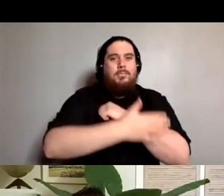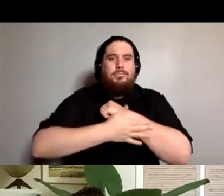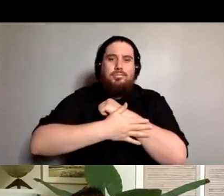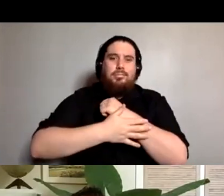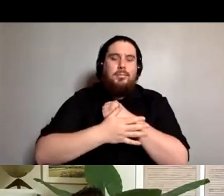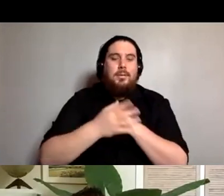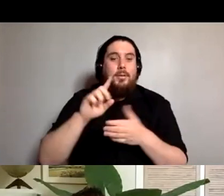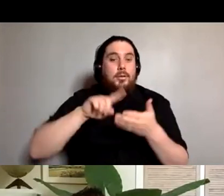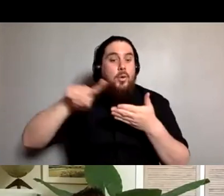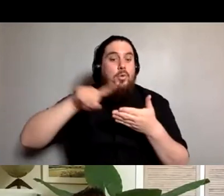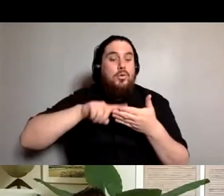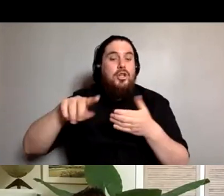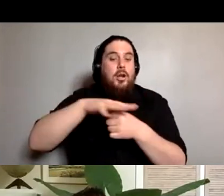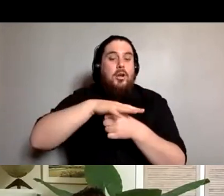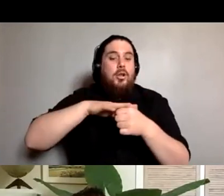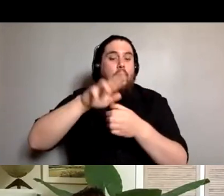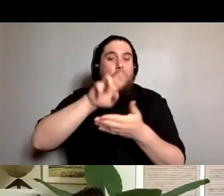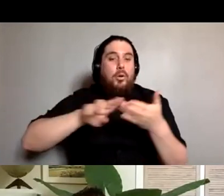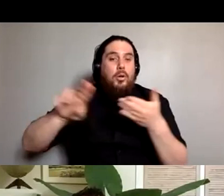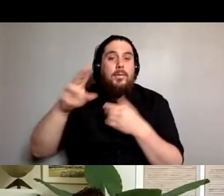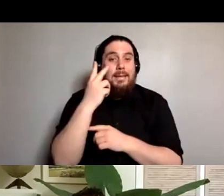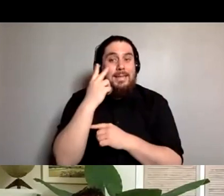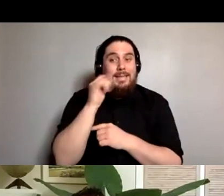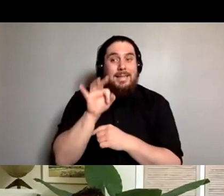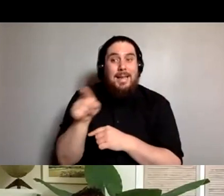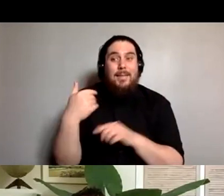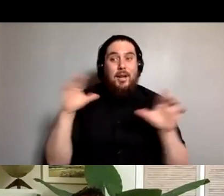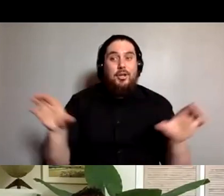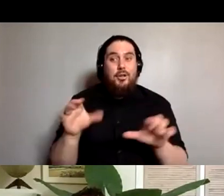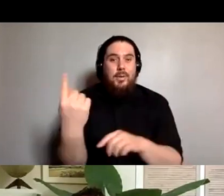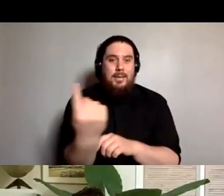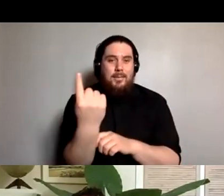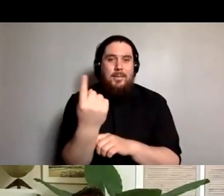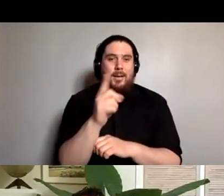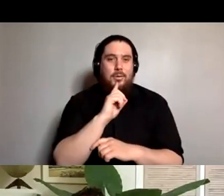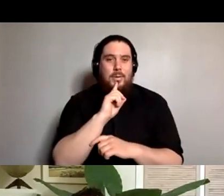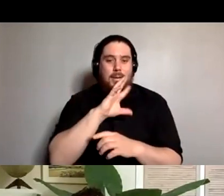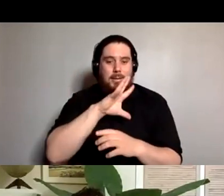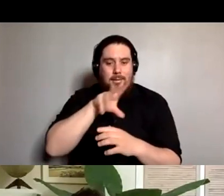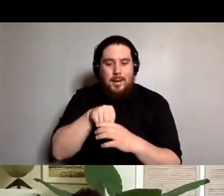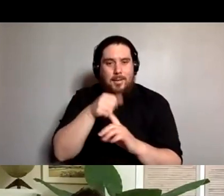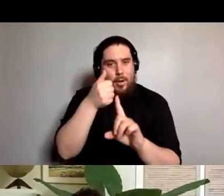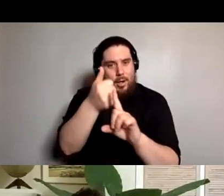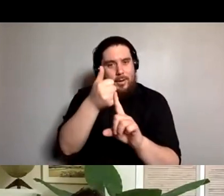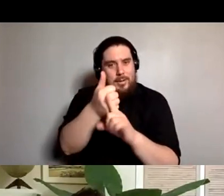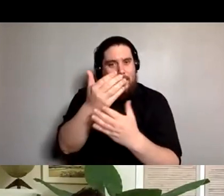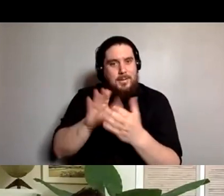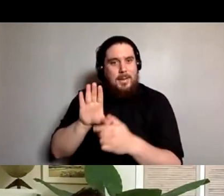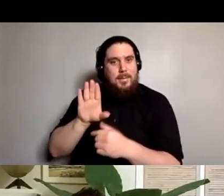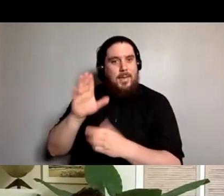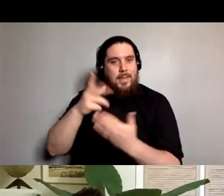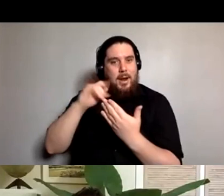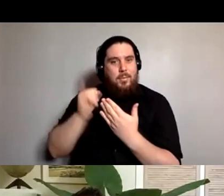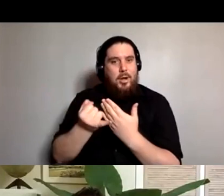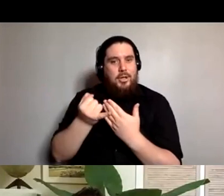local university and see if they're doing anything, and then actually, involve yourself in some of their projects. That's,